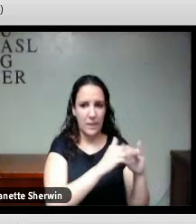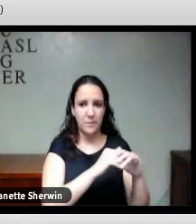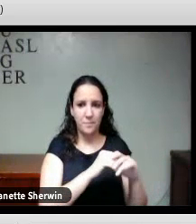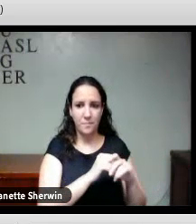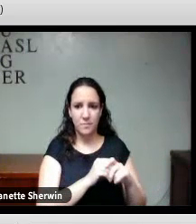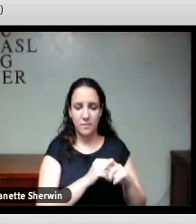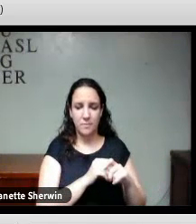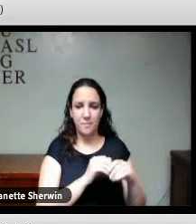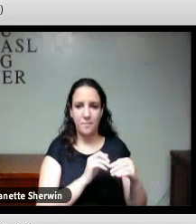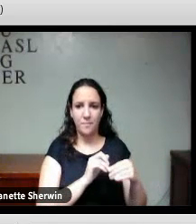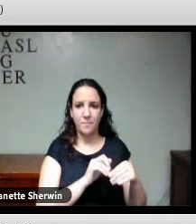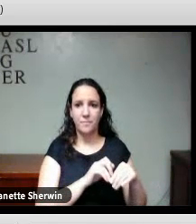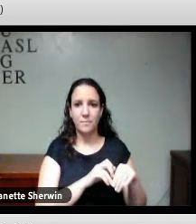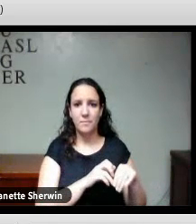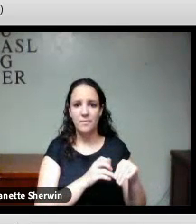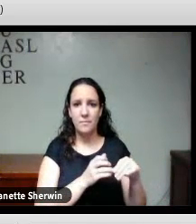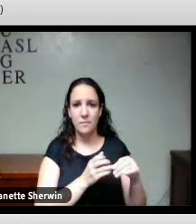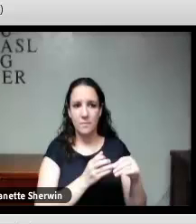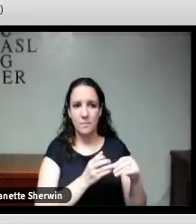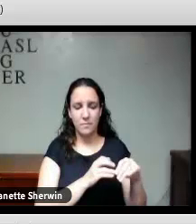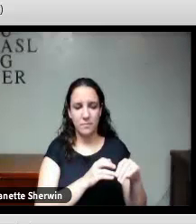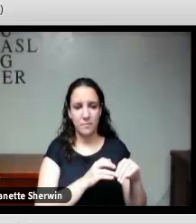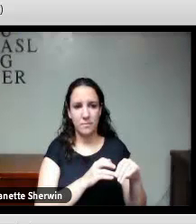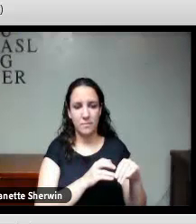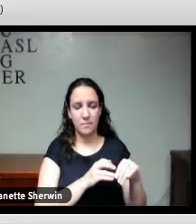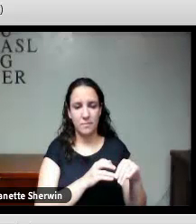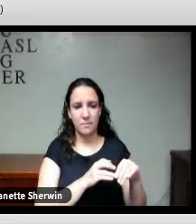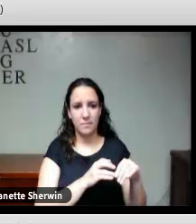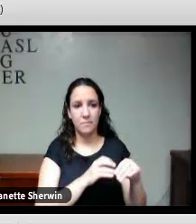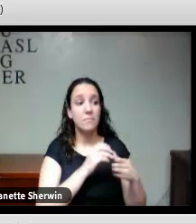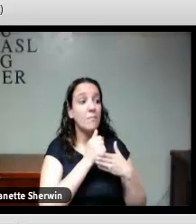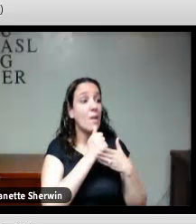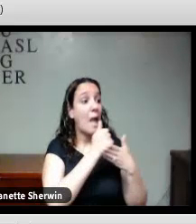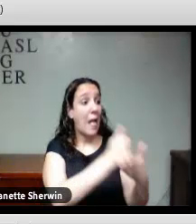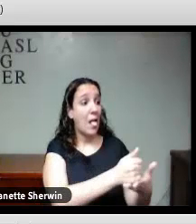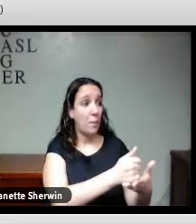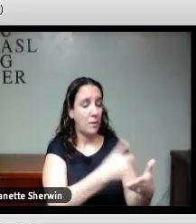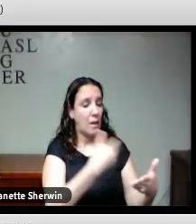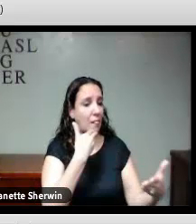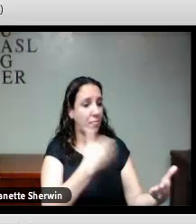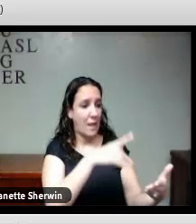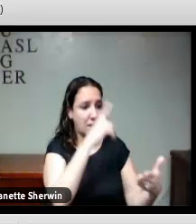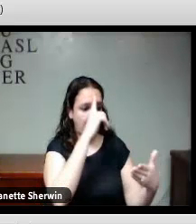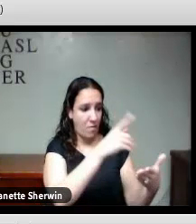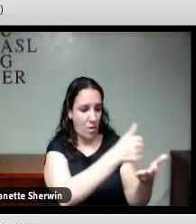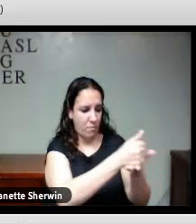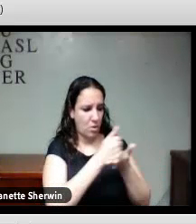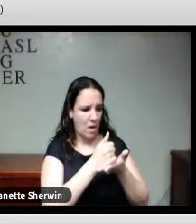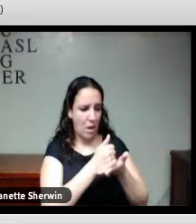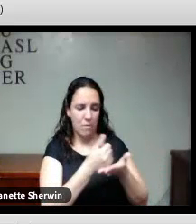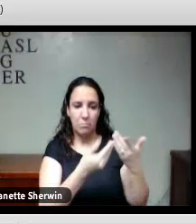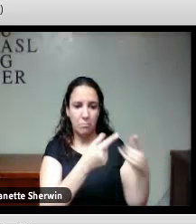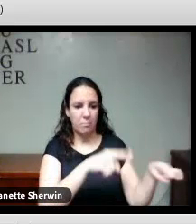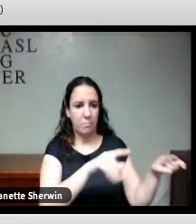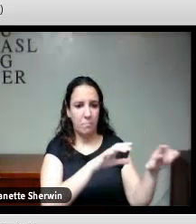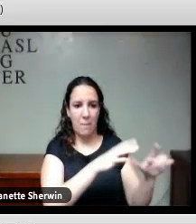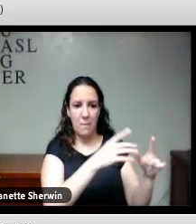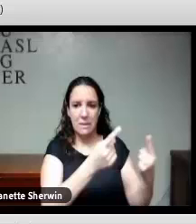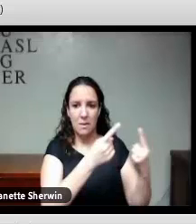sincerely for whatever's happening in this angry interaction. Thank them for their help. Maybe they did something that sped up